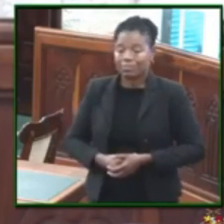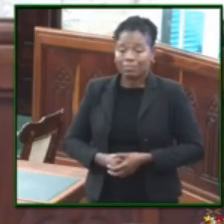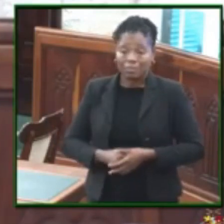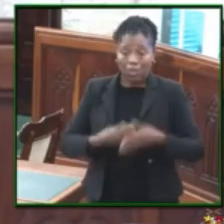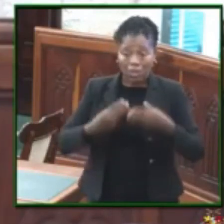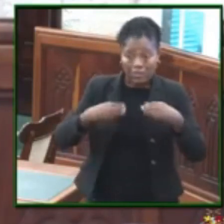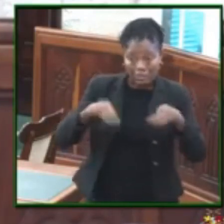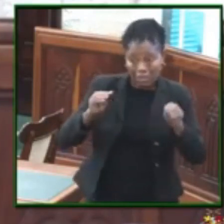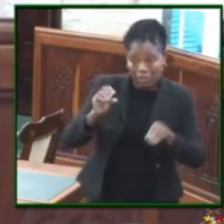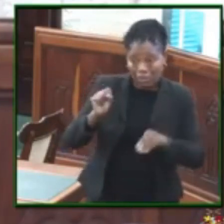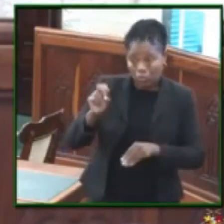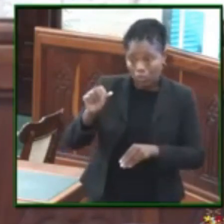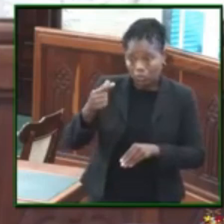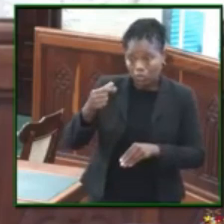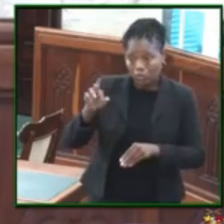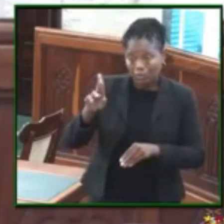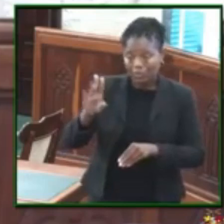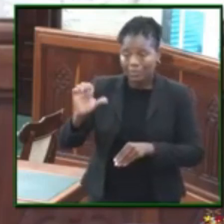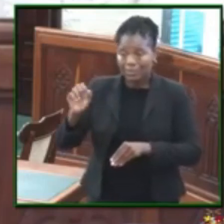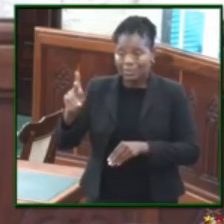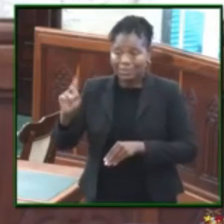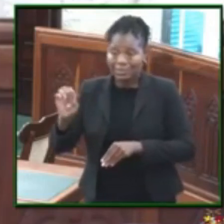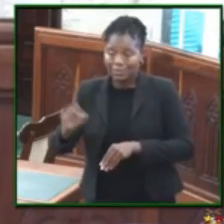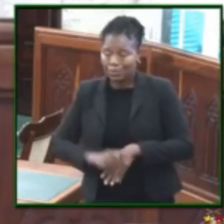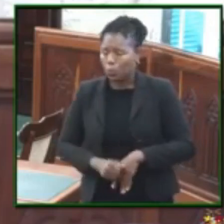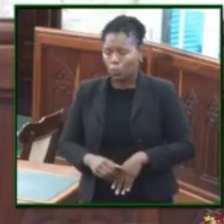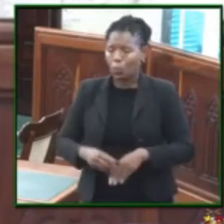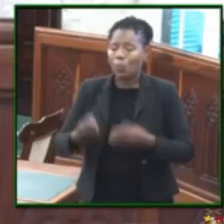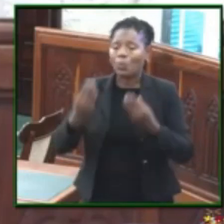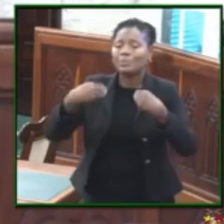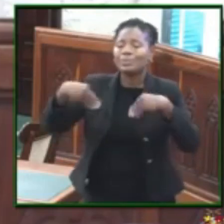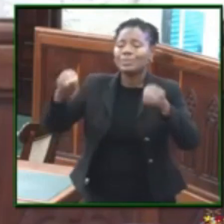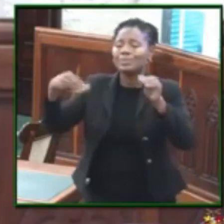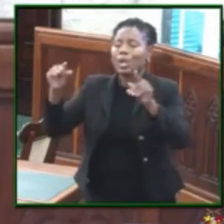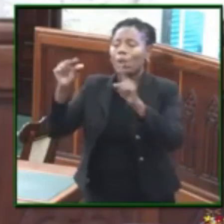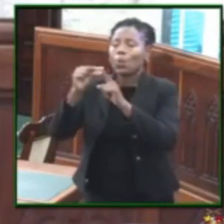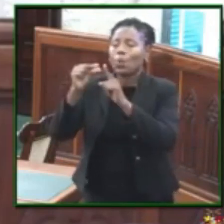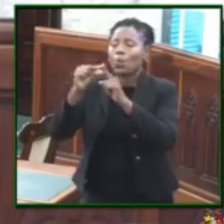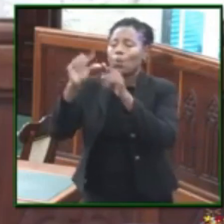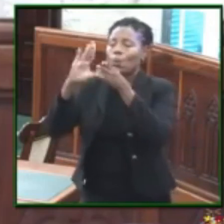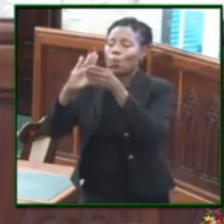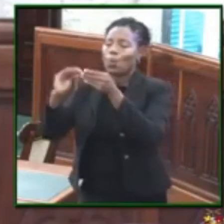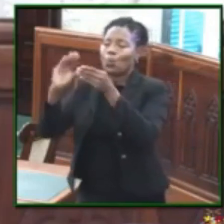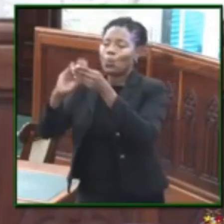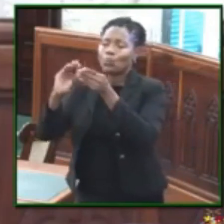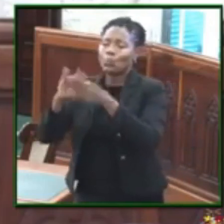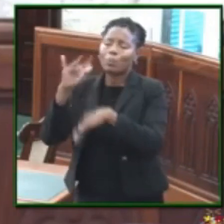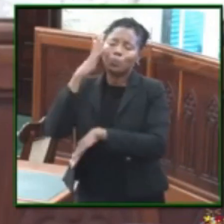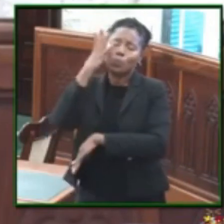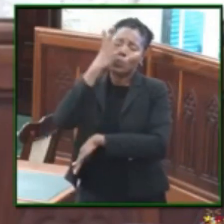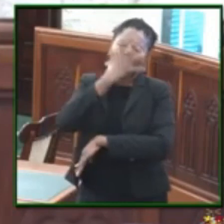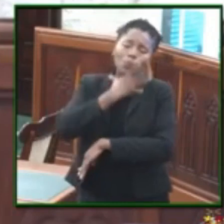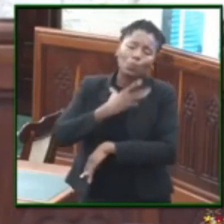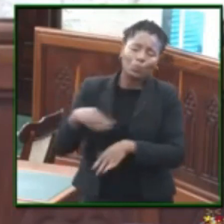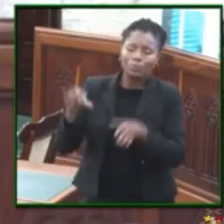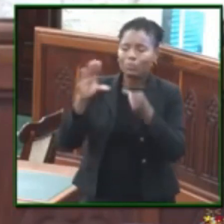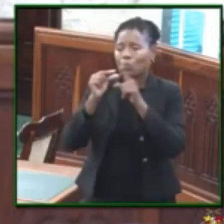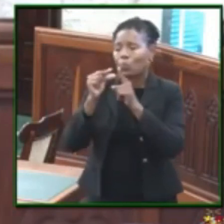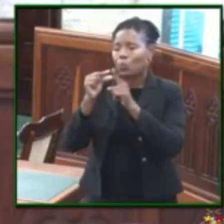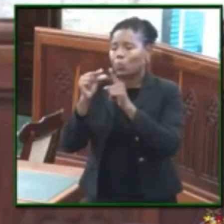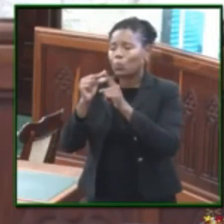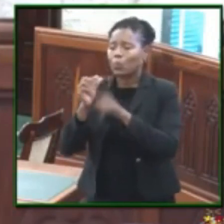sugar cakes, though. Selling words. Beautiful words, tasty